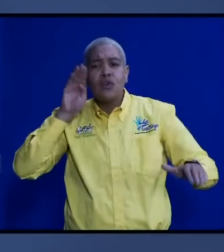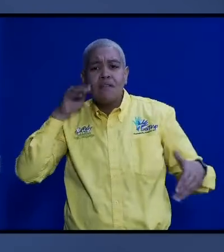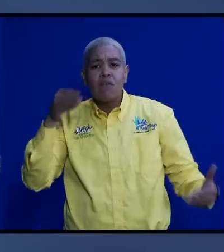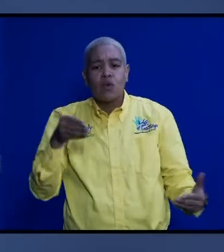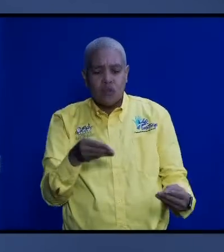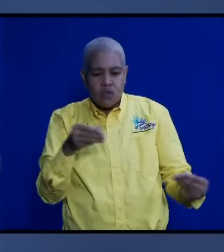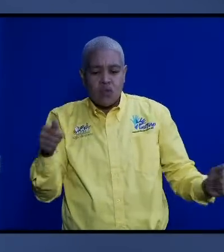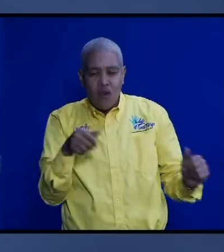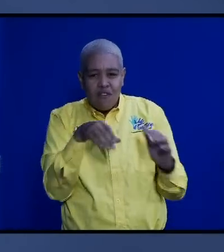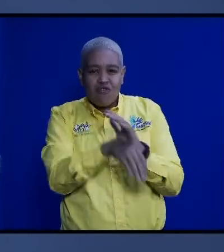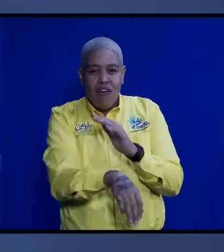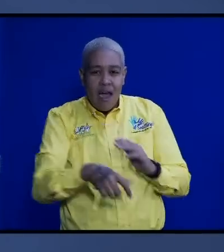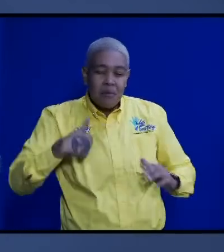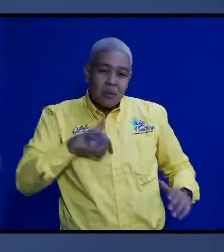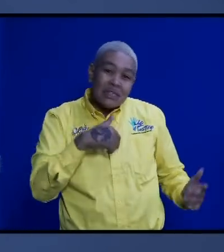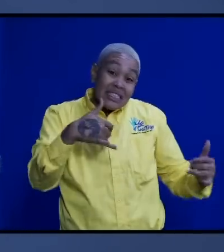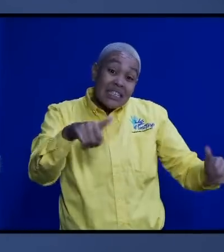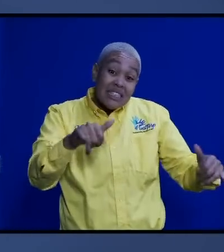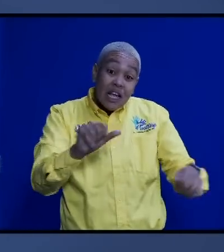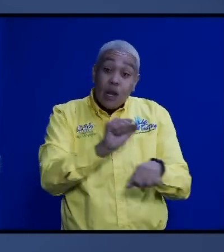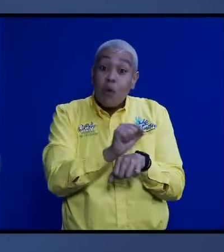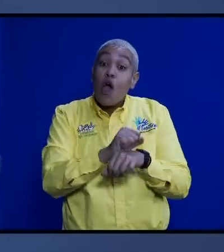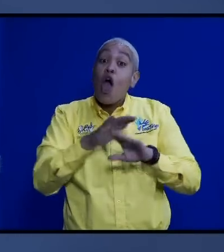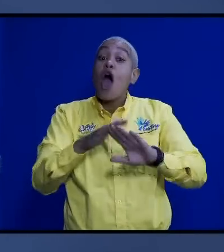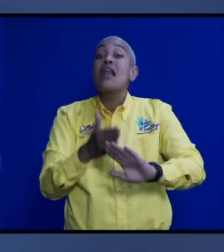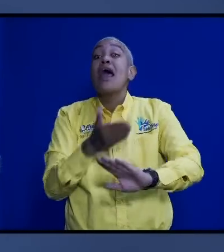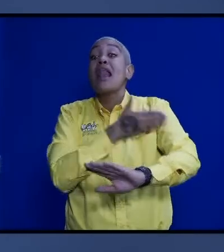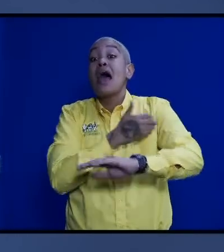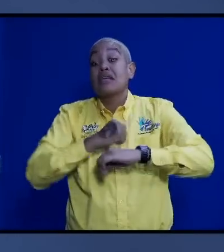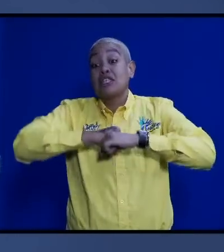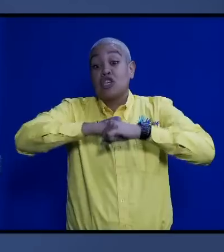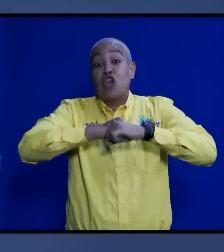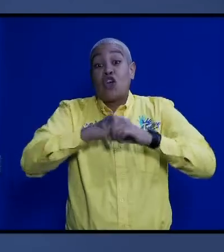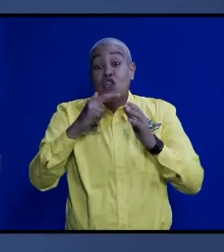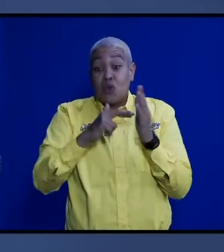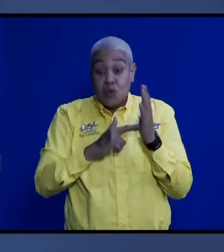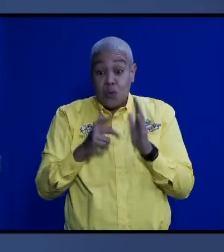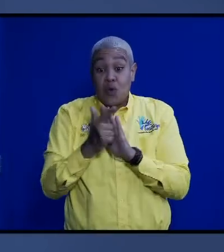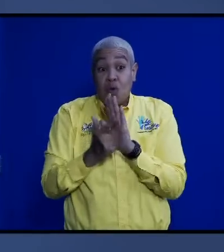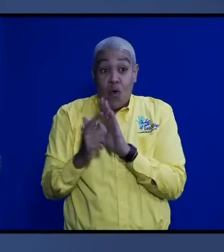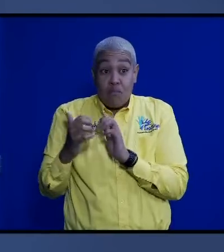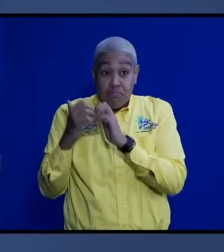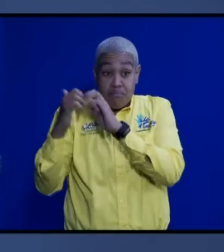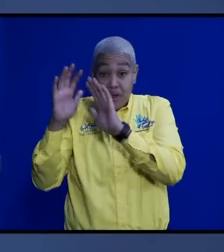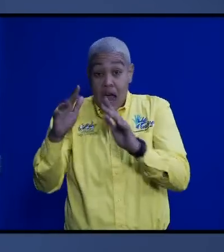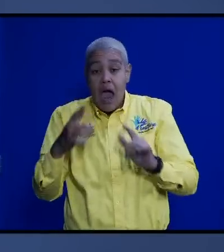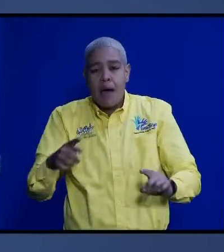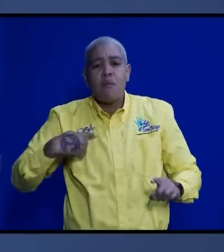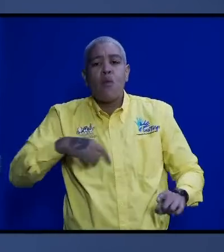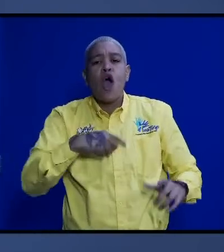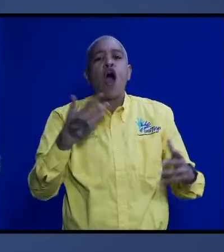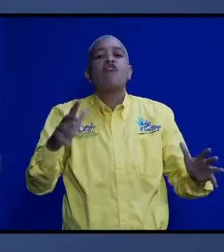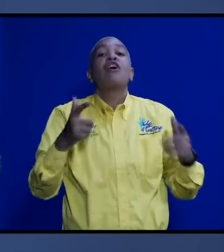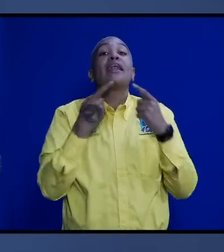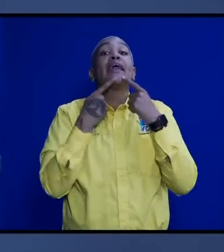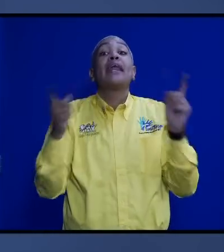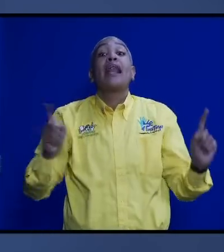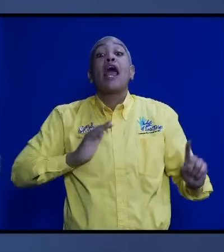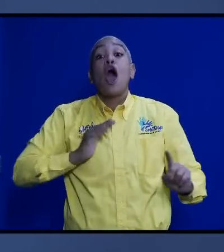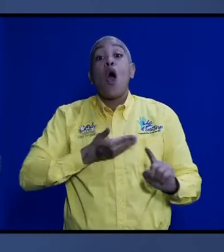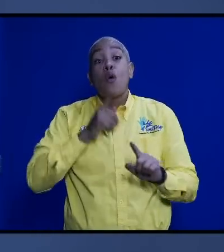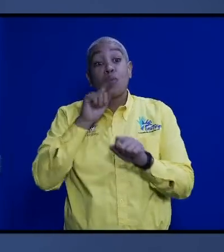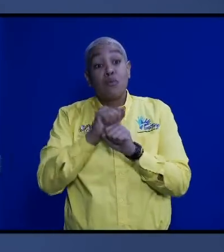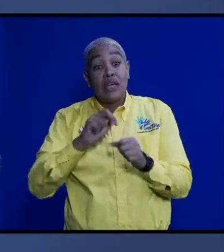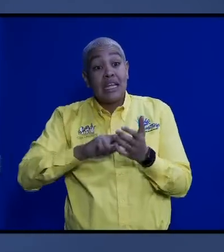crime. We continue to work on the Enhanced Security Measures Bill. We have already declared our intention